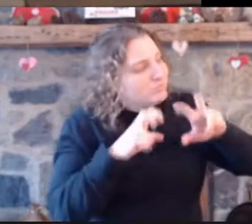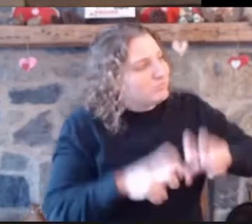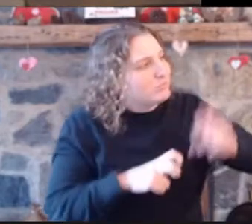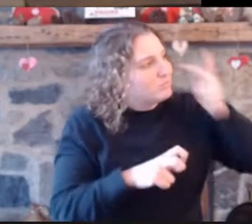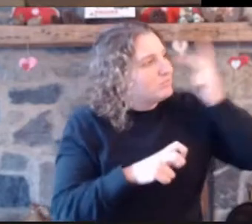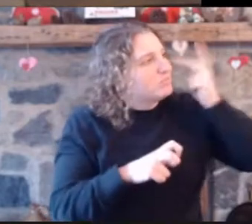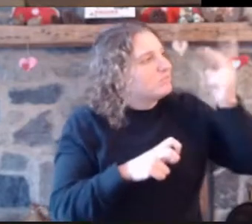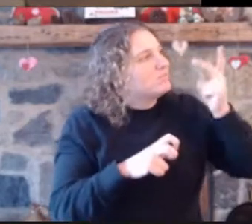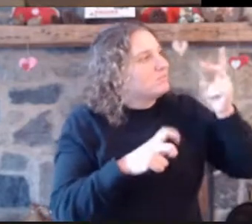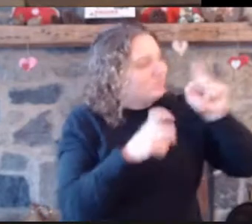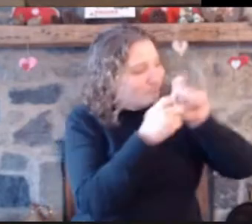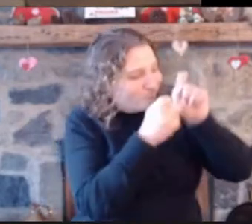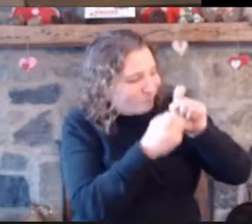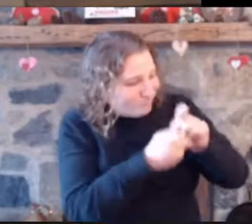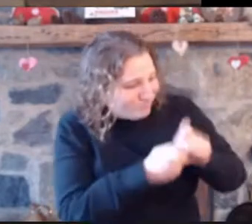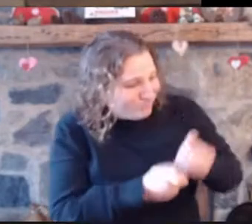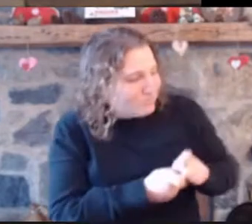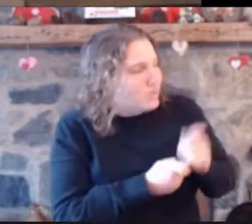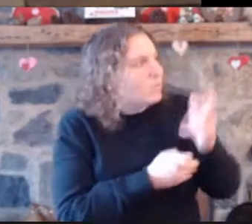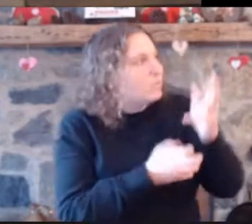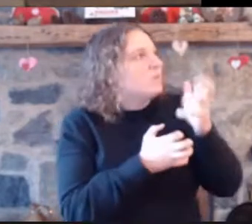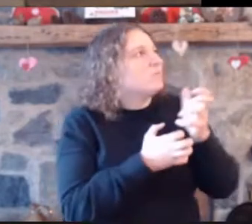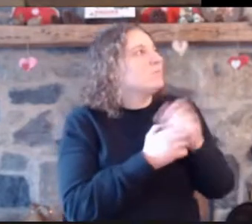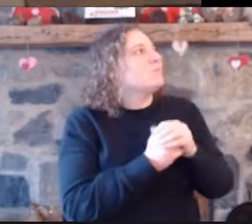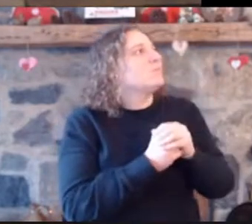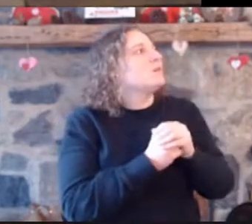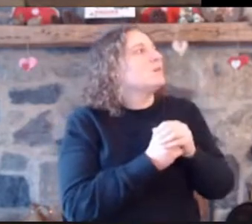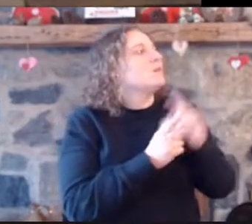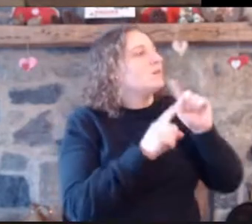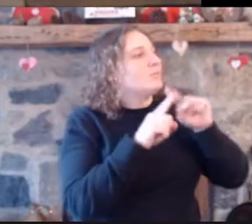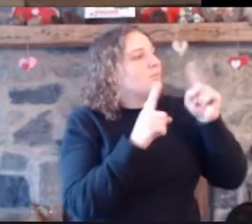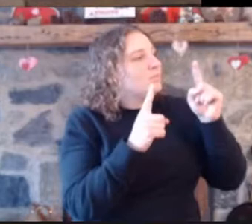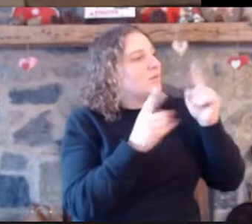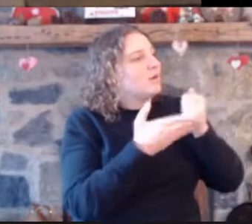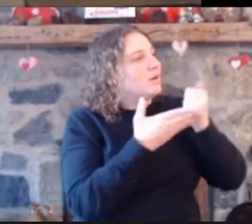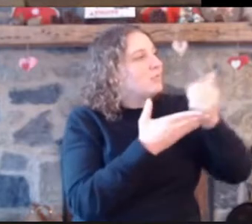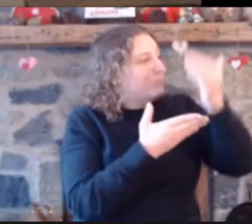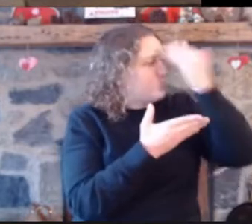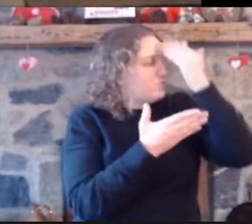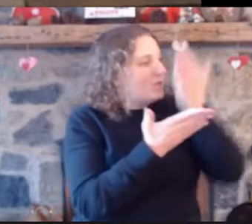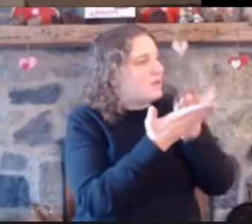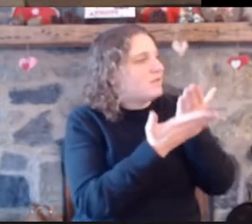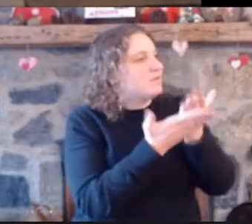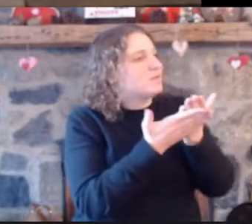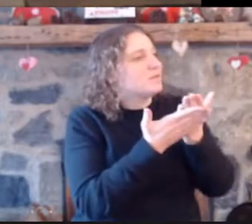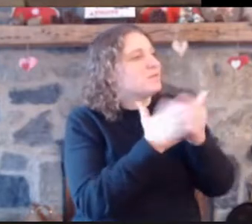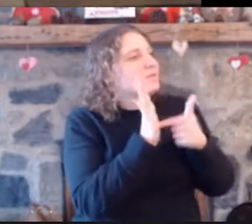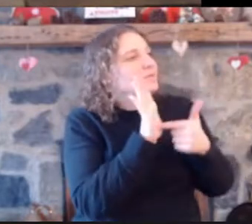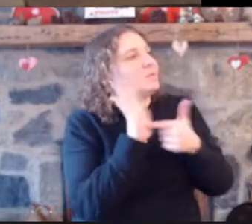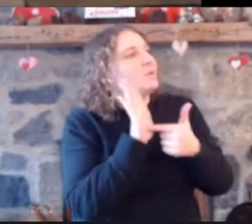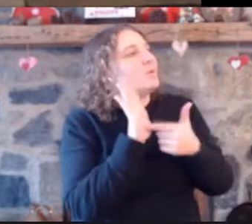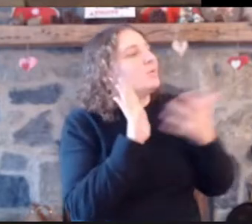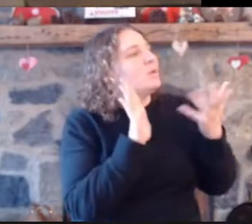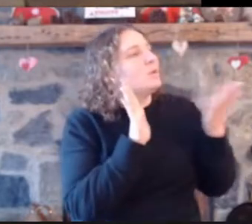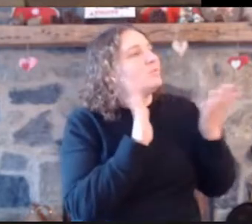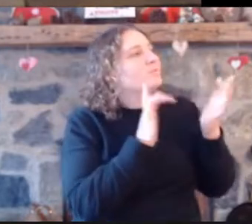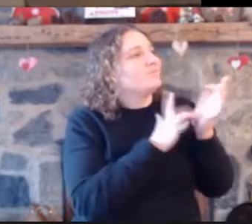websites, be as critical as they want. But help them to realize the evidence brings us right back to the feet of